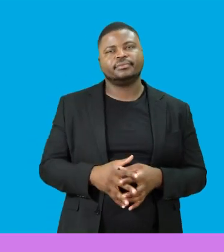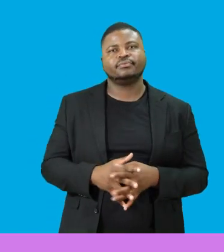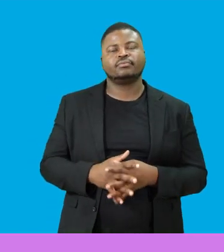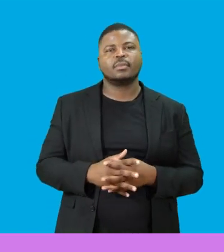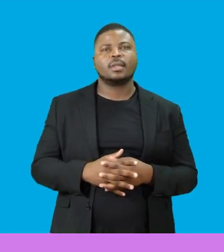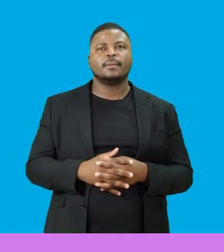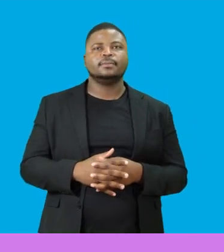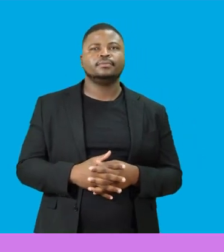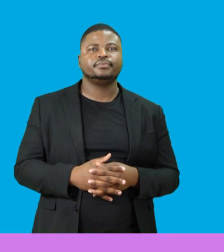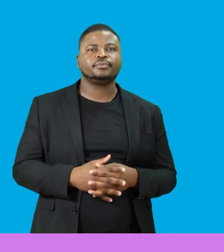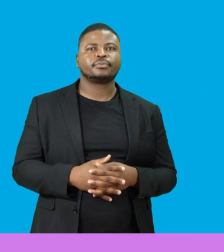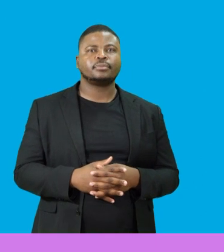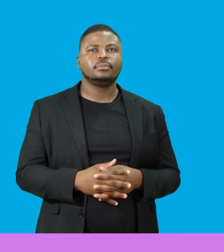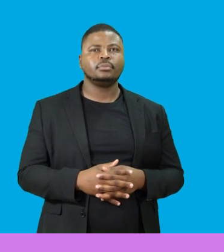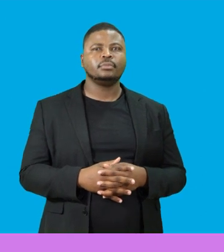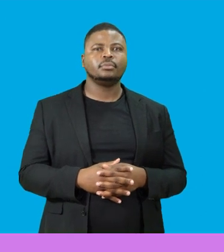Will be